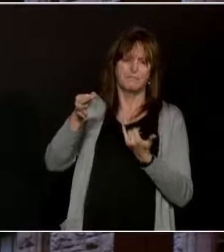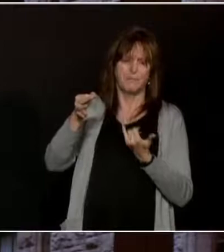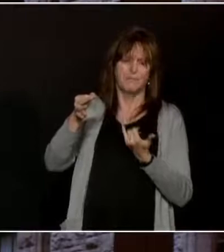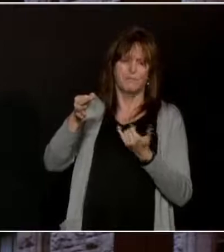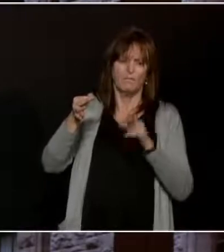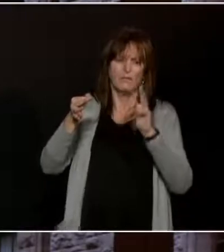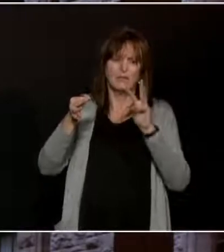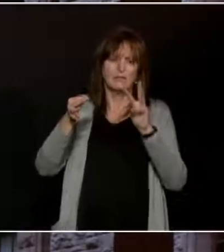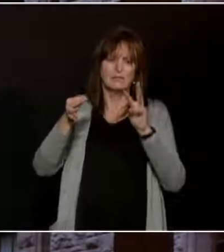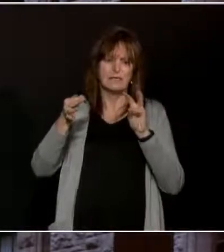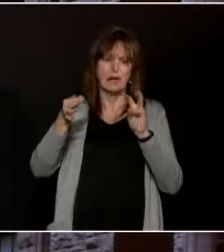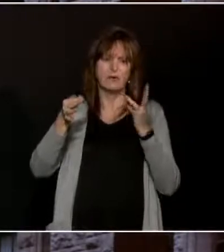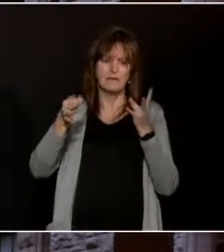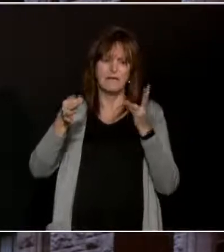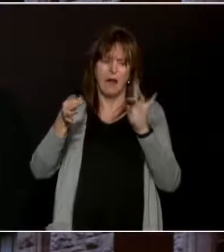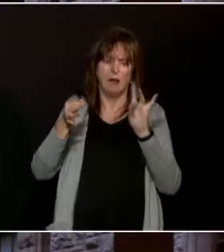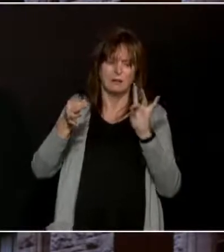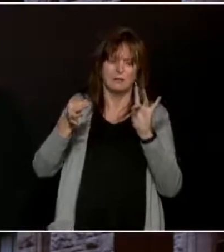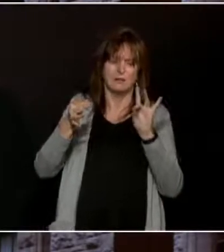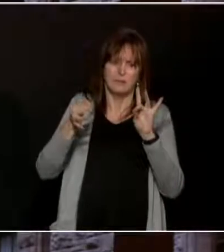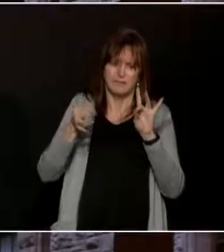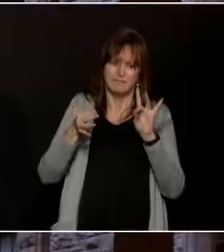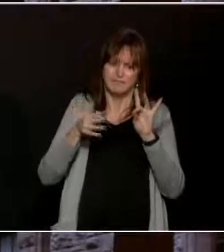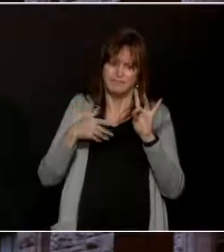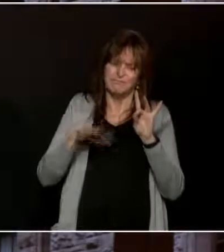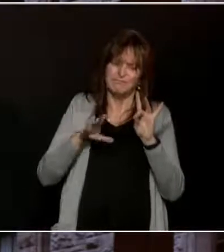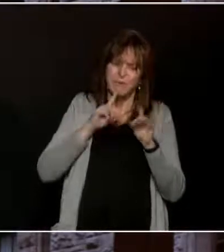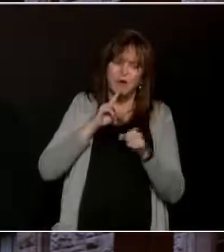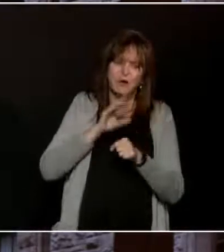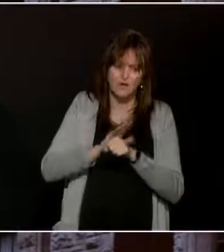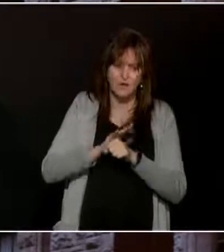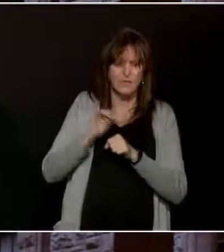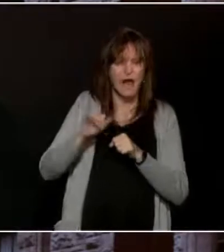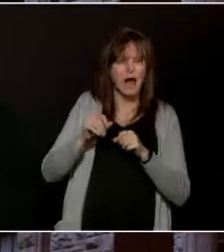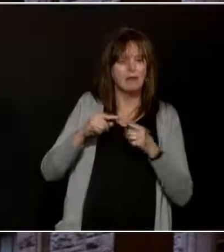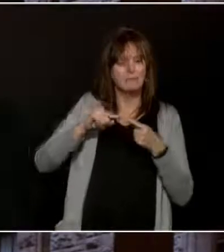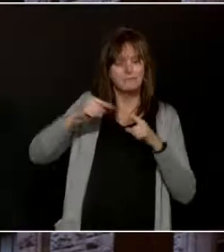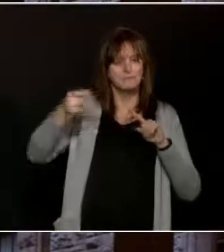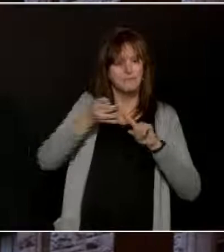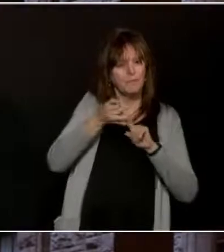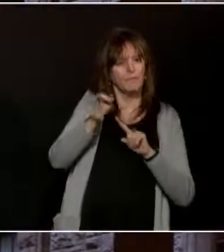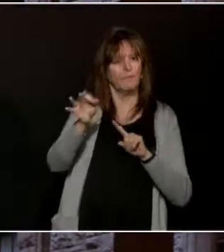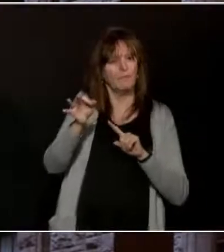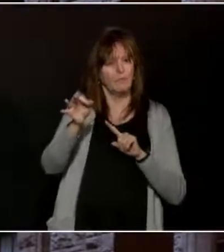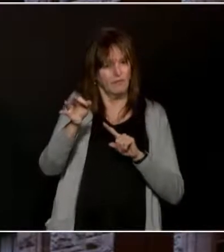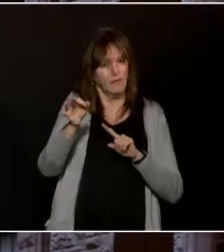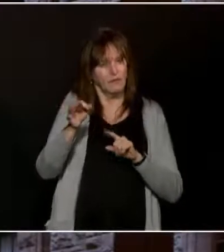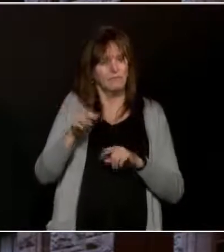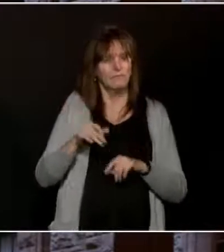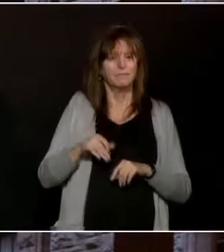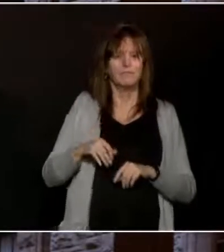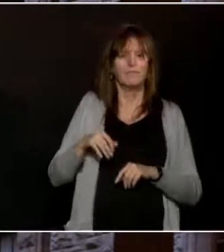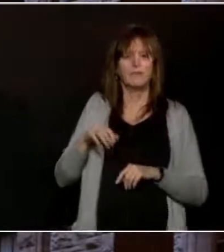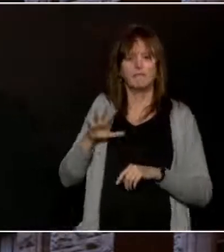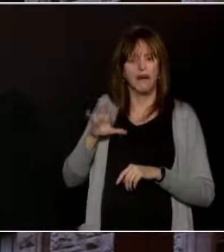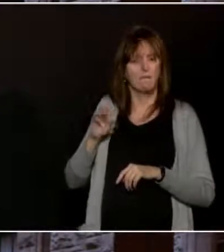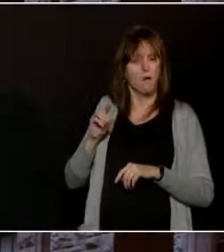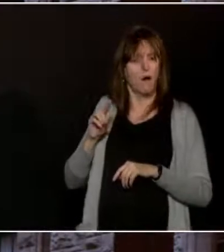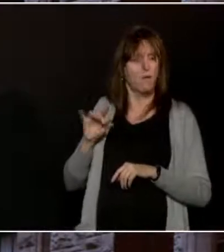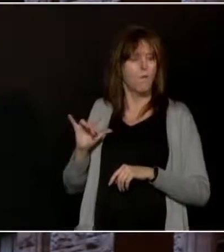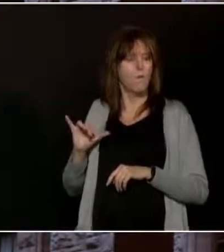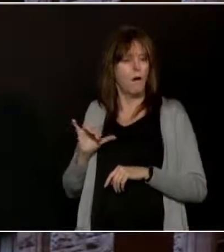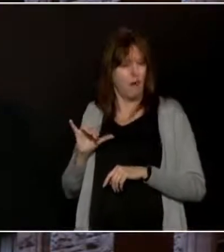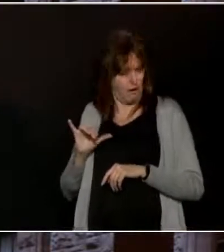678 confirmed variants of concern with the 501 mutation. Thus, sequenced so